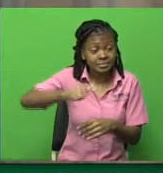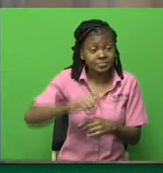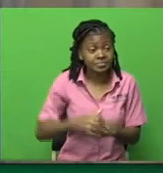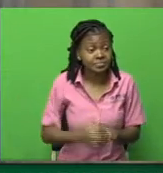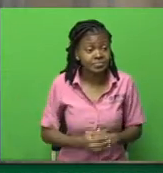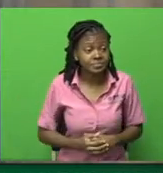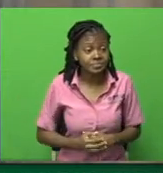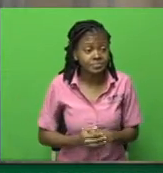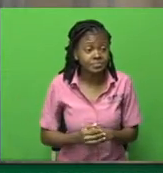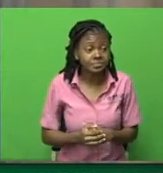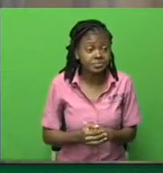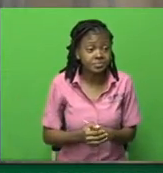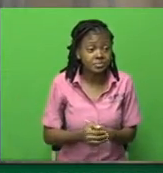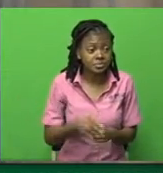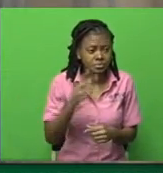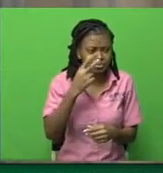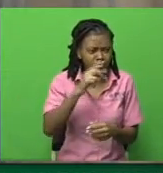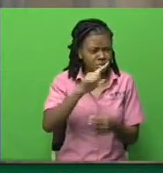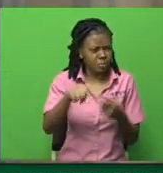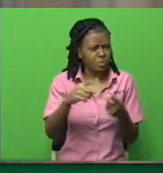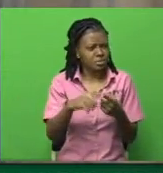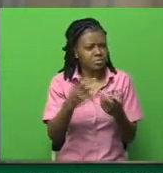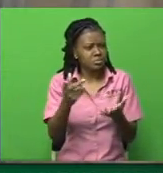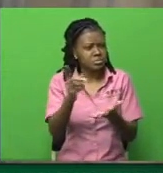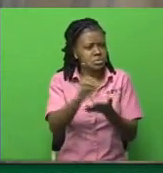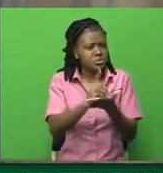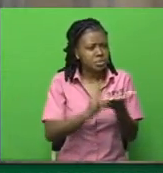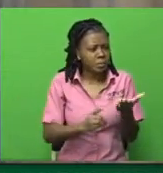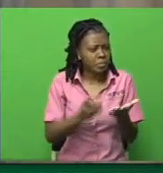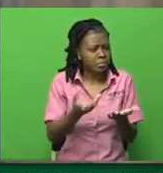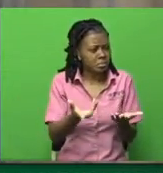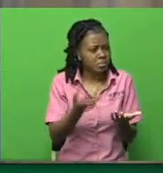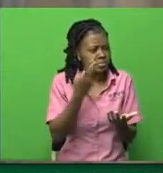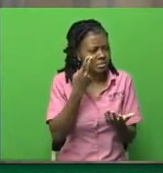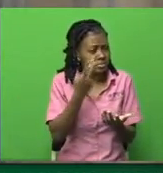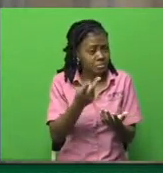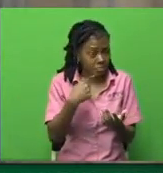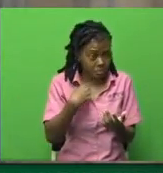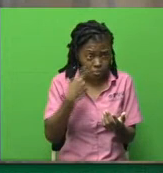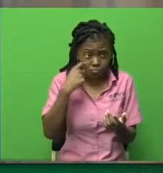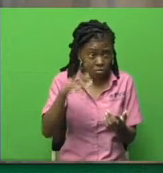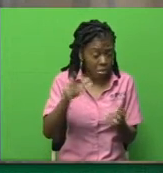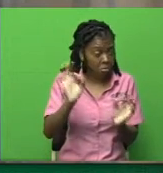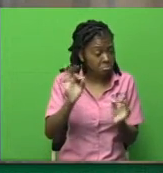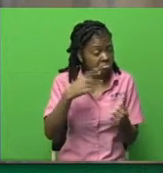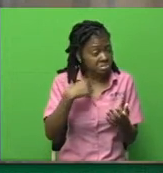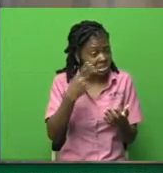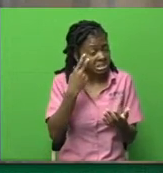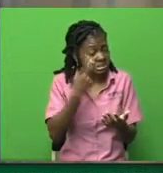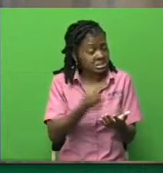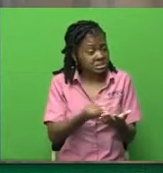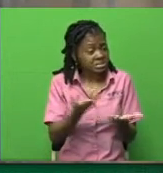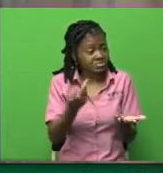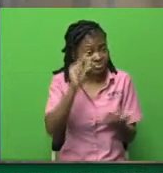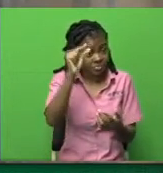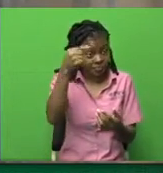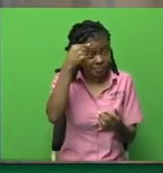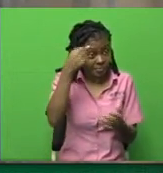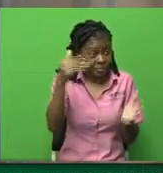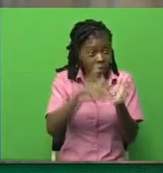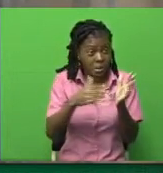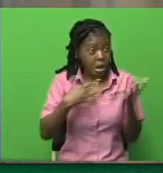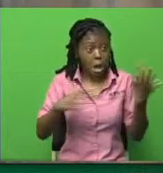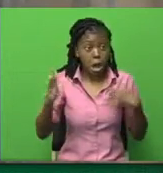is not surprising at all but it's something government has denied over and over again on page